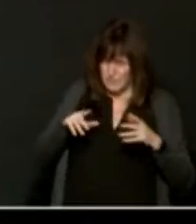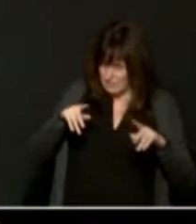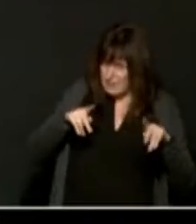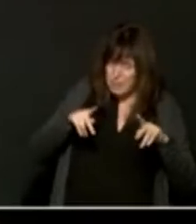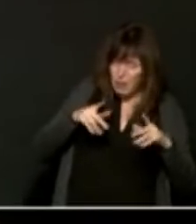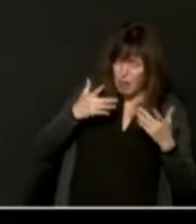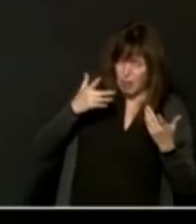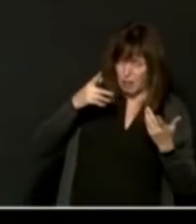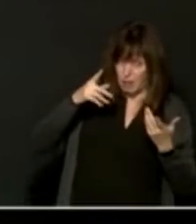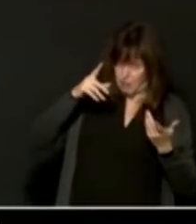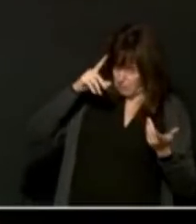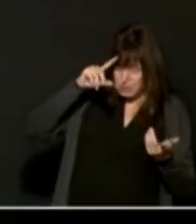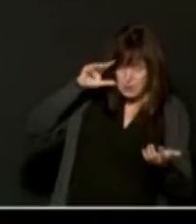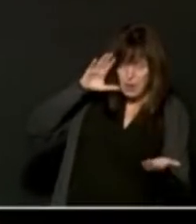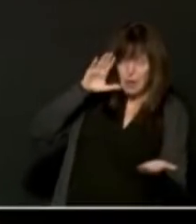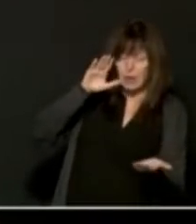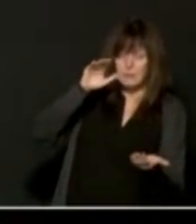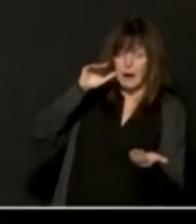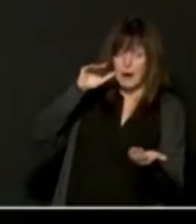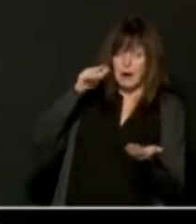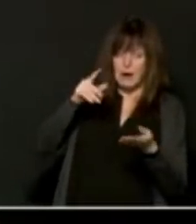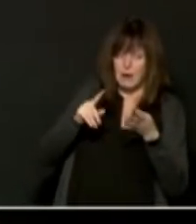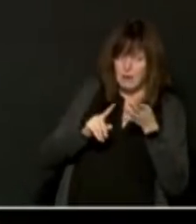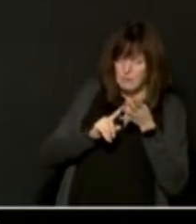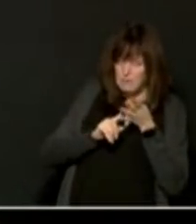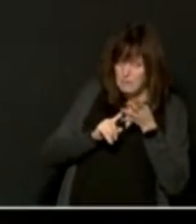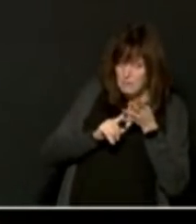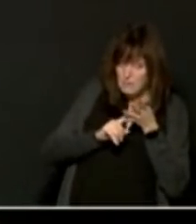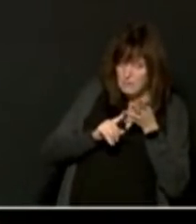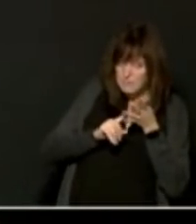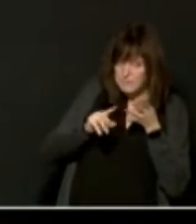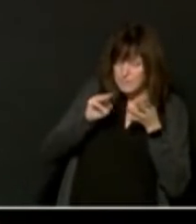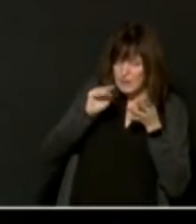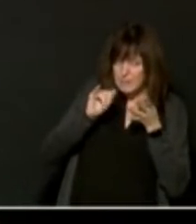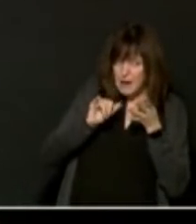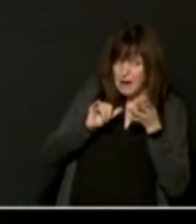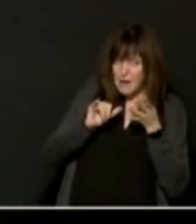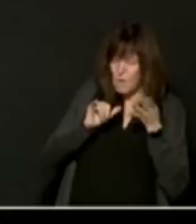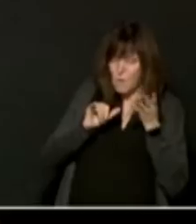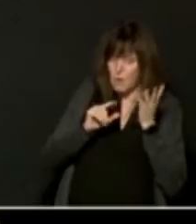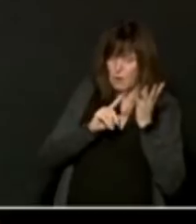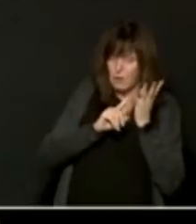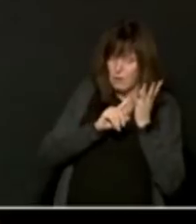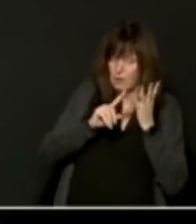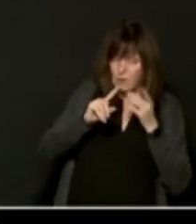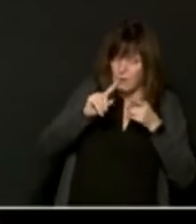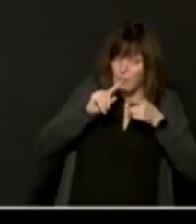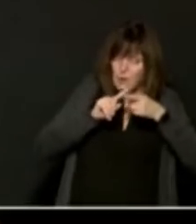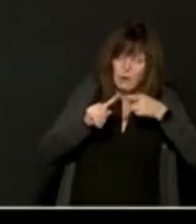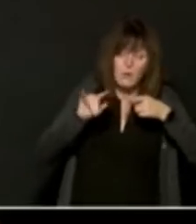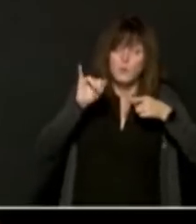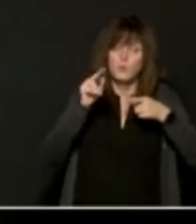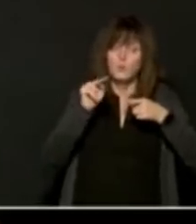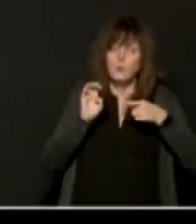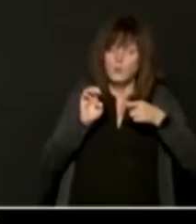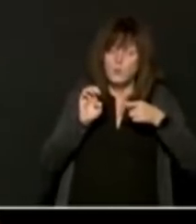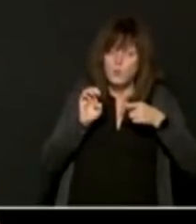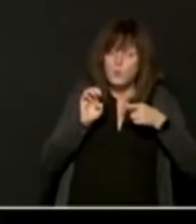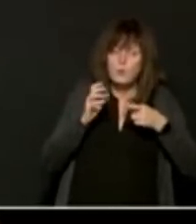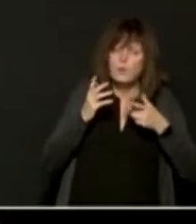the latter half of May and into June in terms of the kind of restrictions they're going to continue to